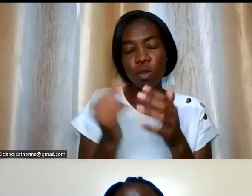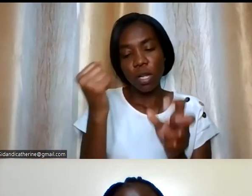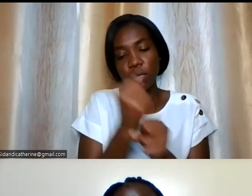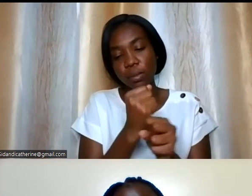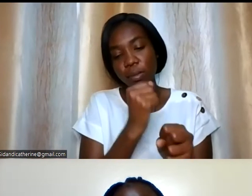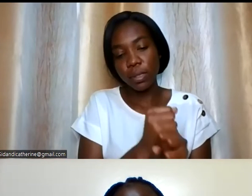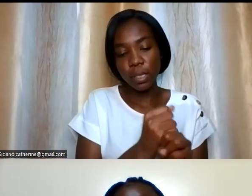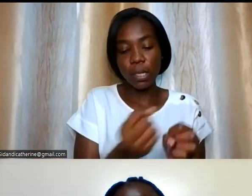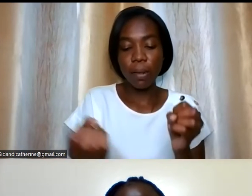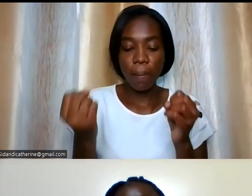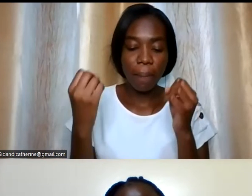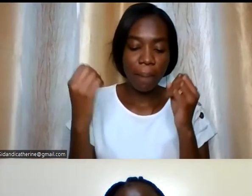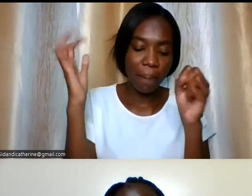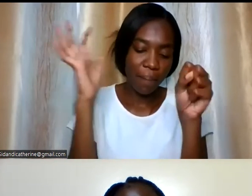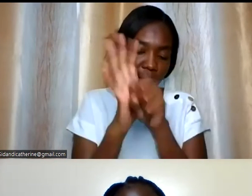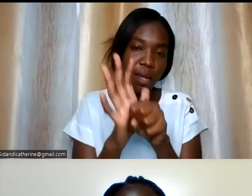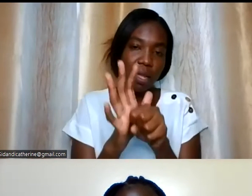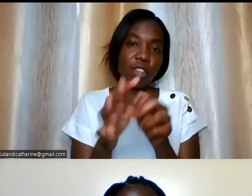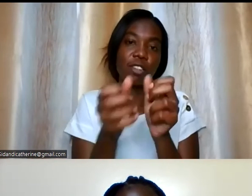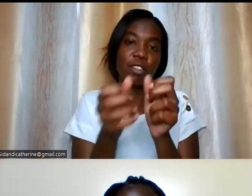so much with turnover.